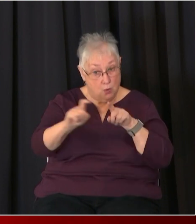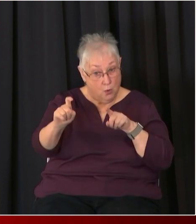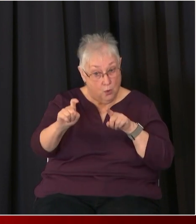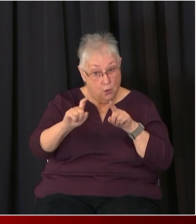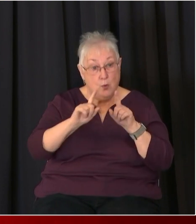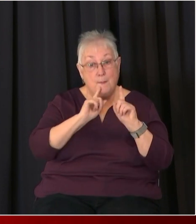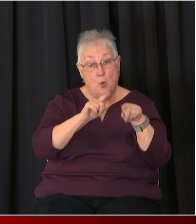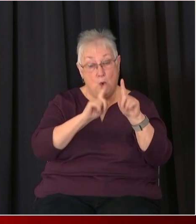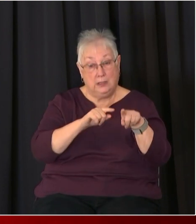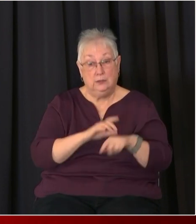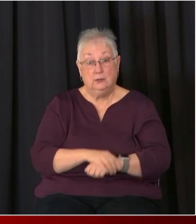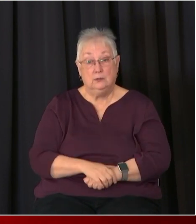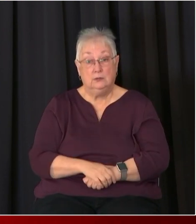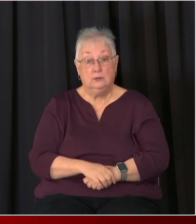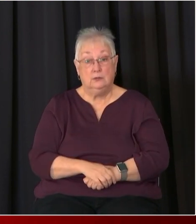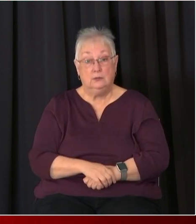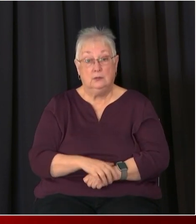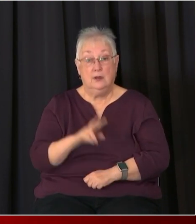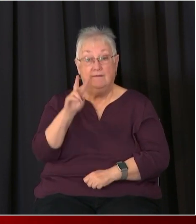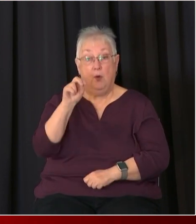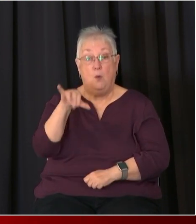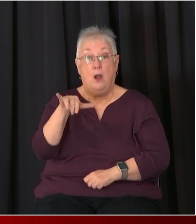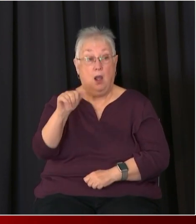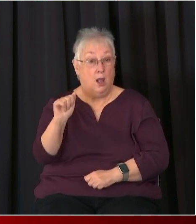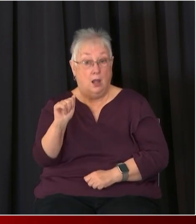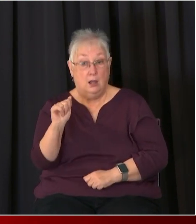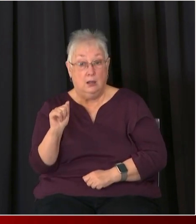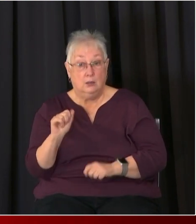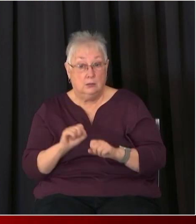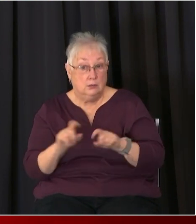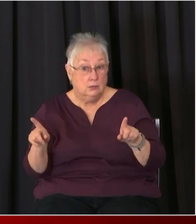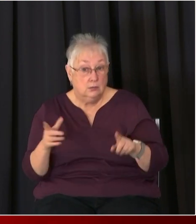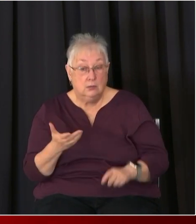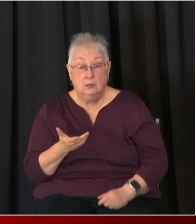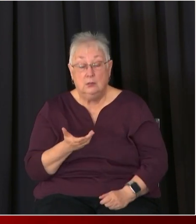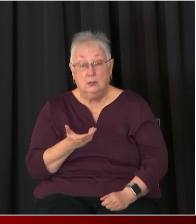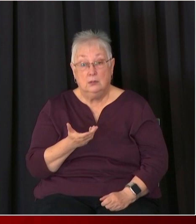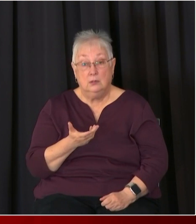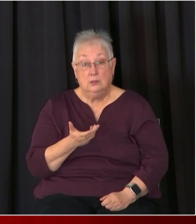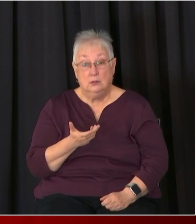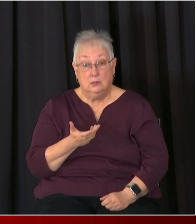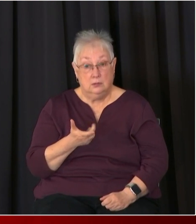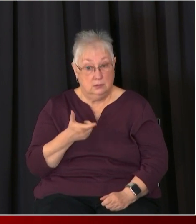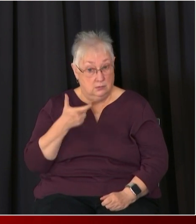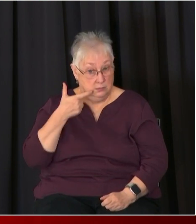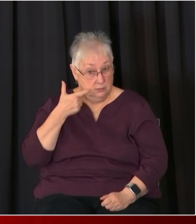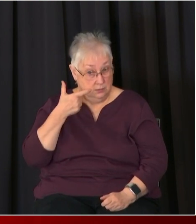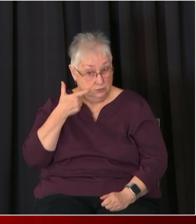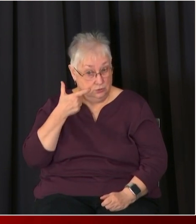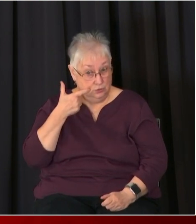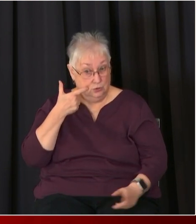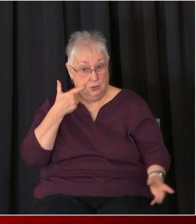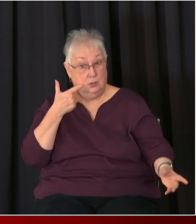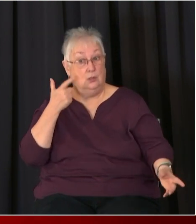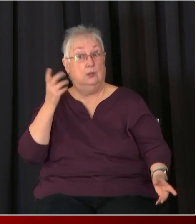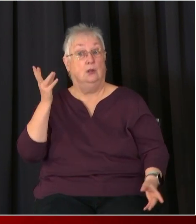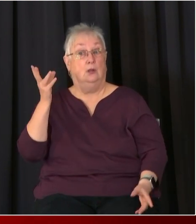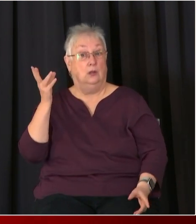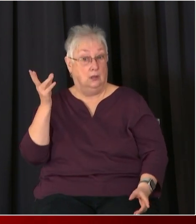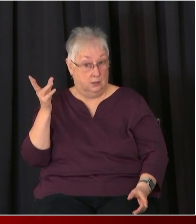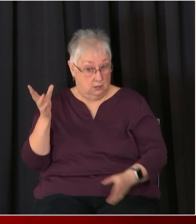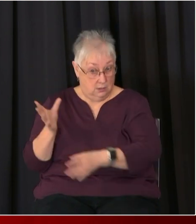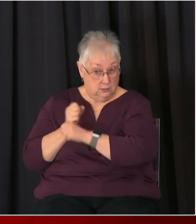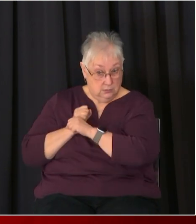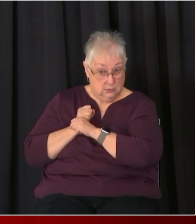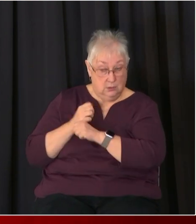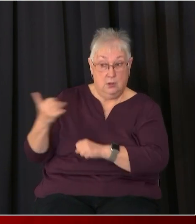released via FOIA, and this is involving a dispatcher dispatching emergency crews to an incorrect address back in June.